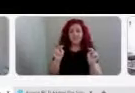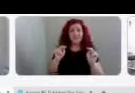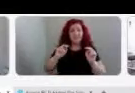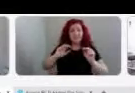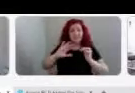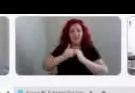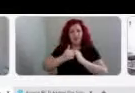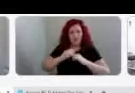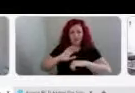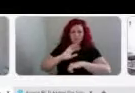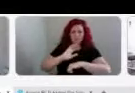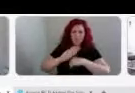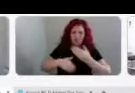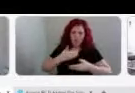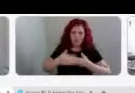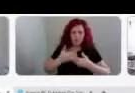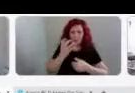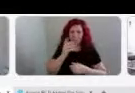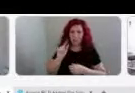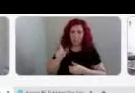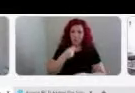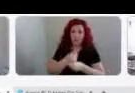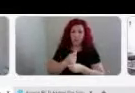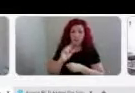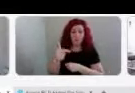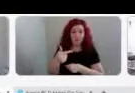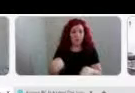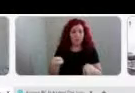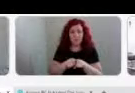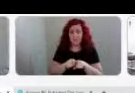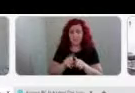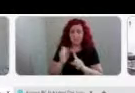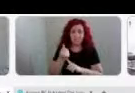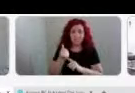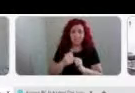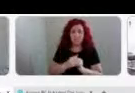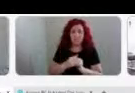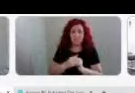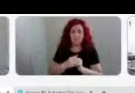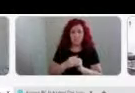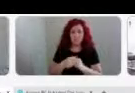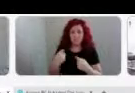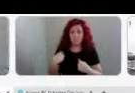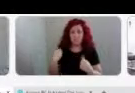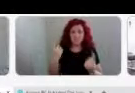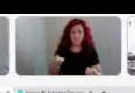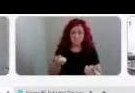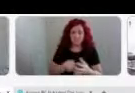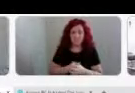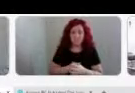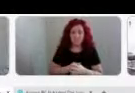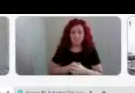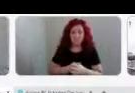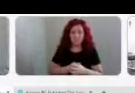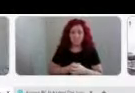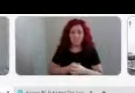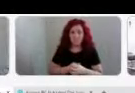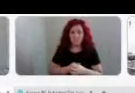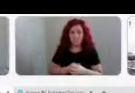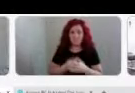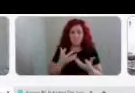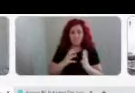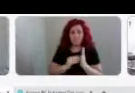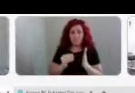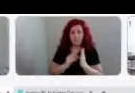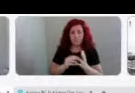and it's discouraging that 20 years later we're pretty much in the same boat and that's all how it always has been um i want to echo